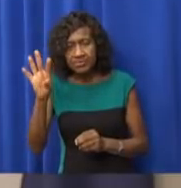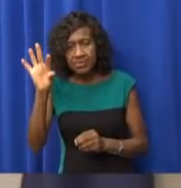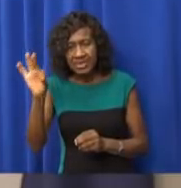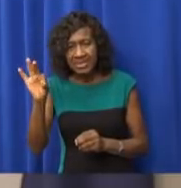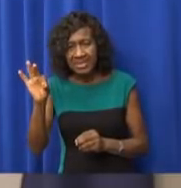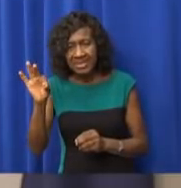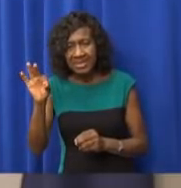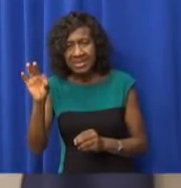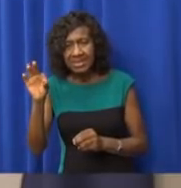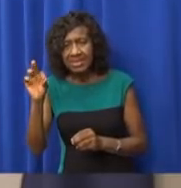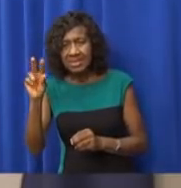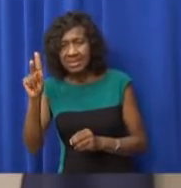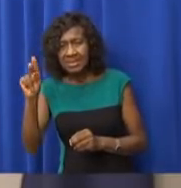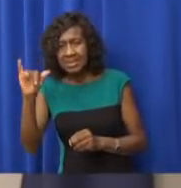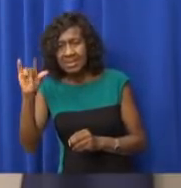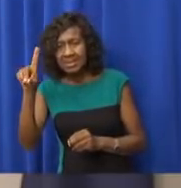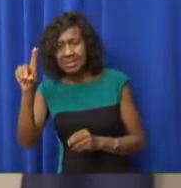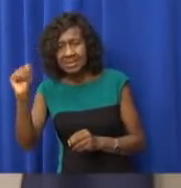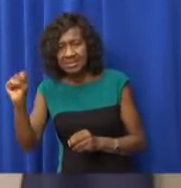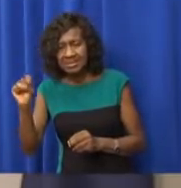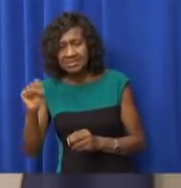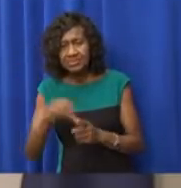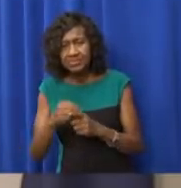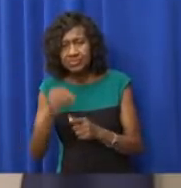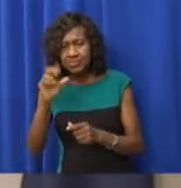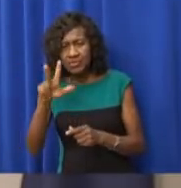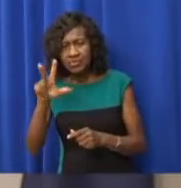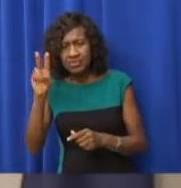345-649-KIDS or